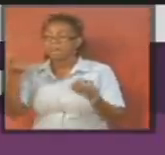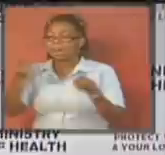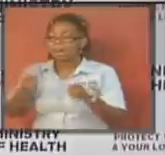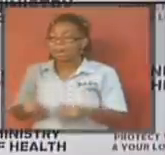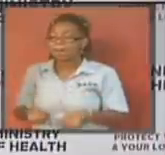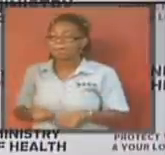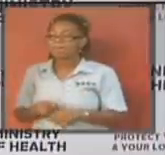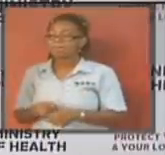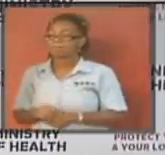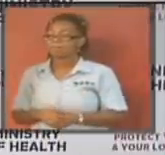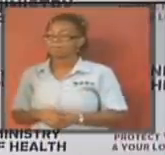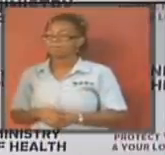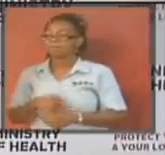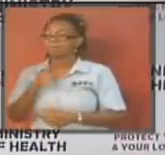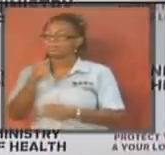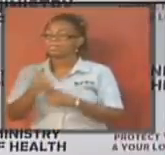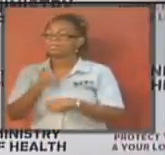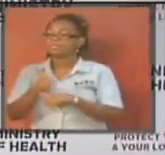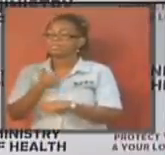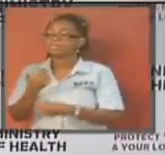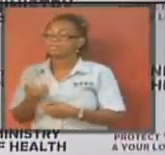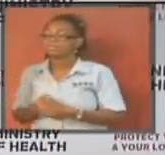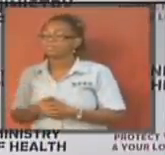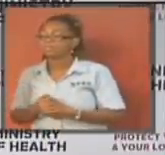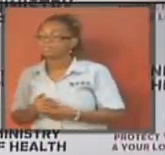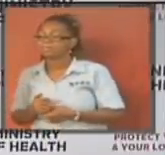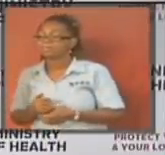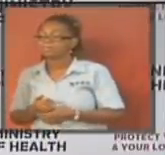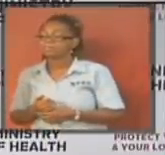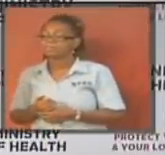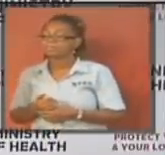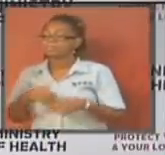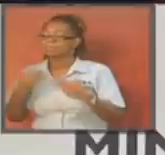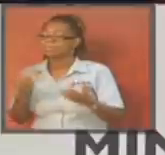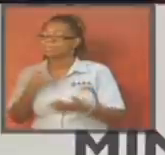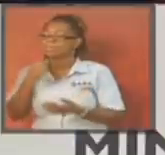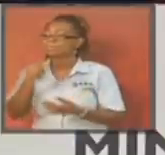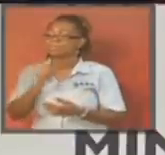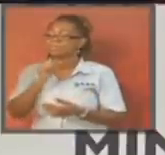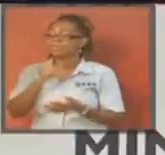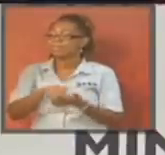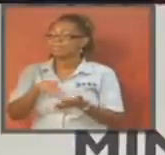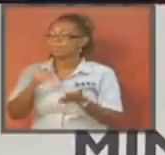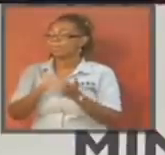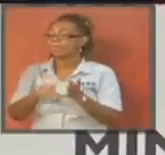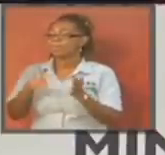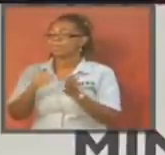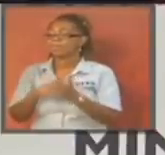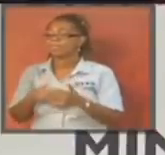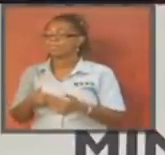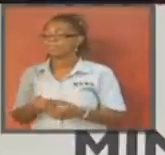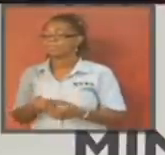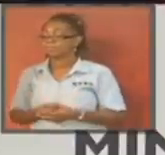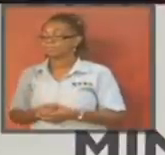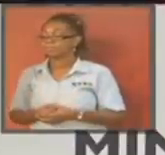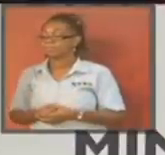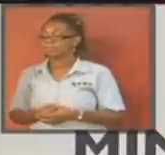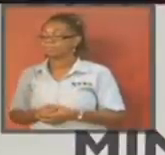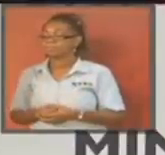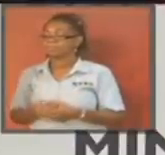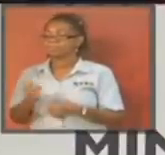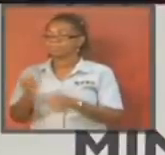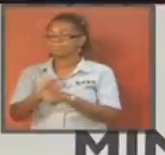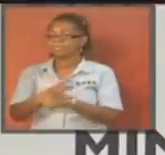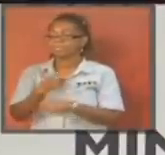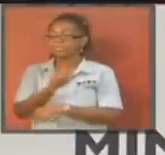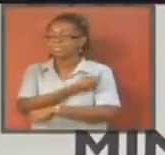Okay. So generally speaking, as we have said more than once on this program, having the vaccine for COVID-19 right at this point in Trinidad and Tobago